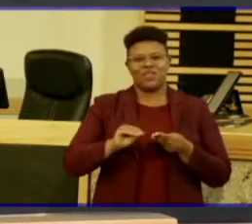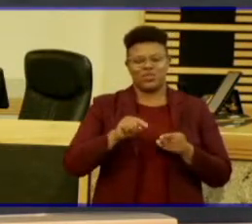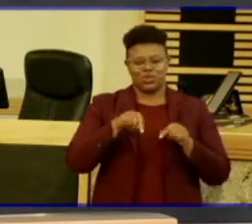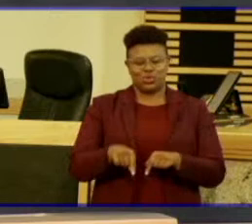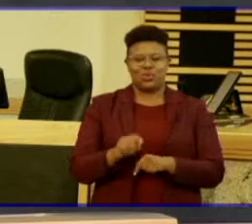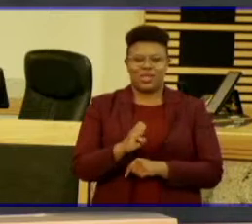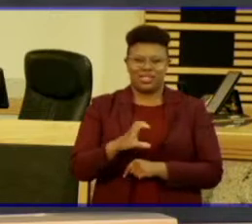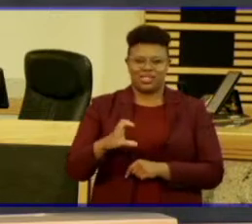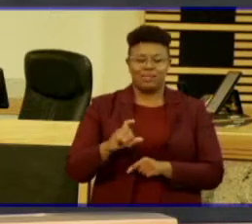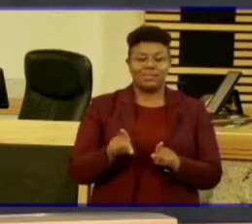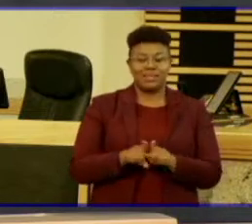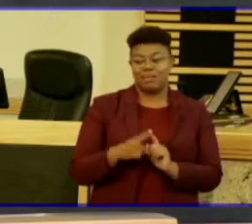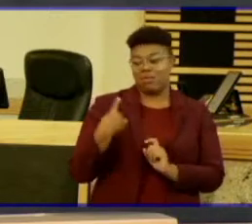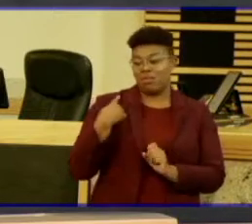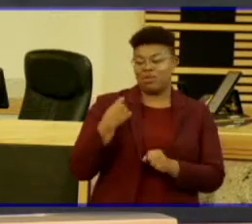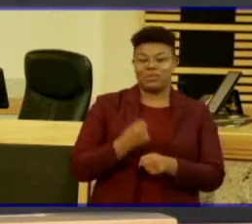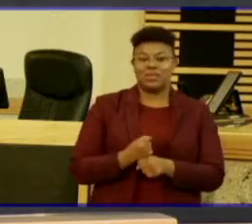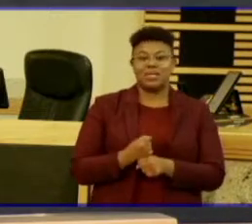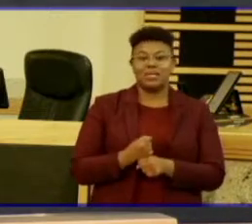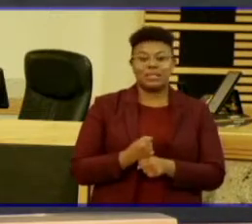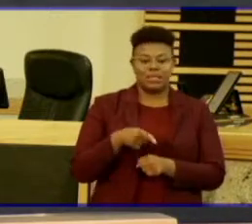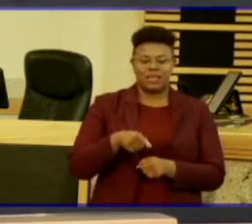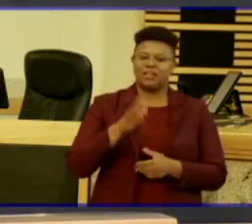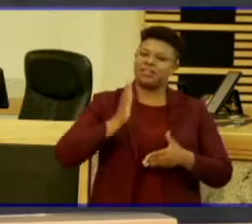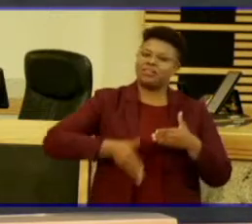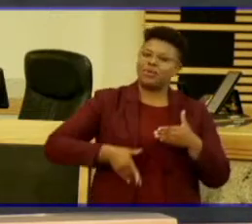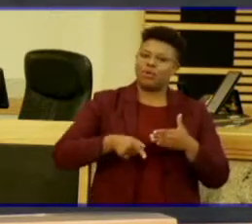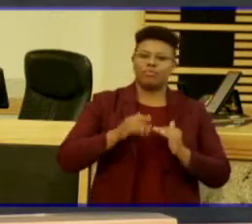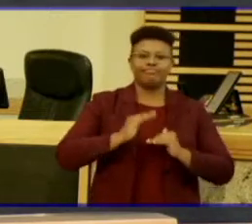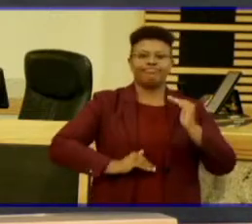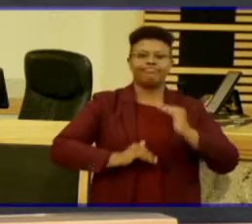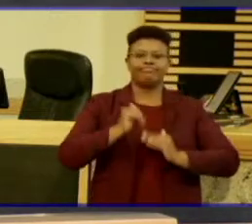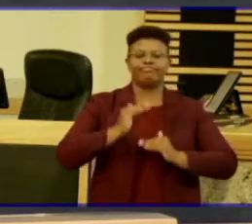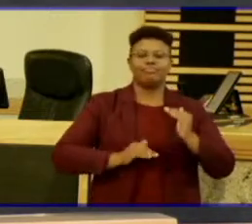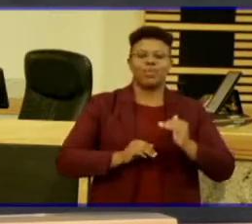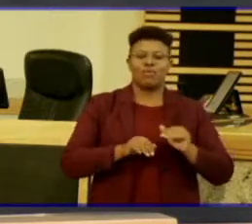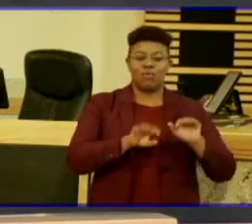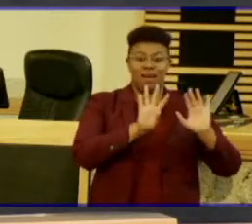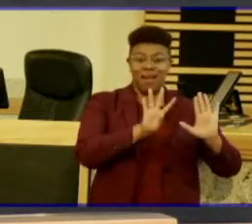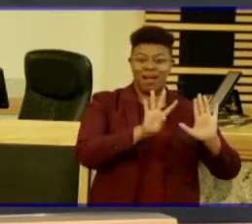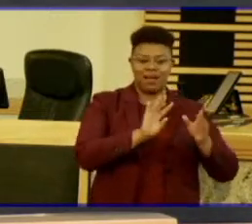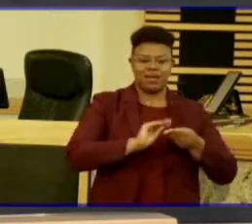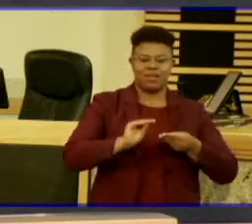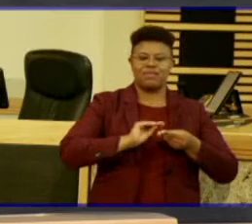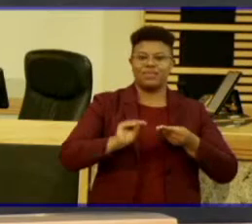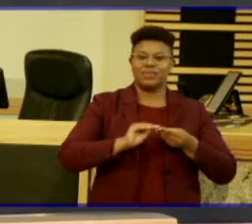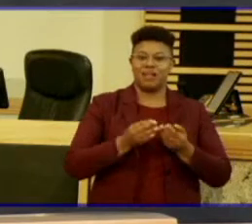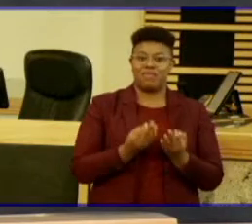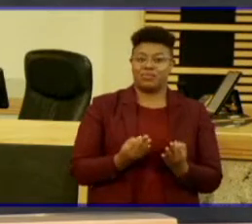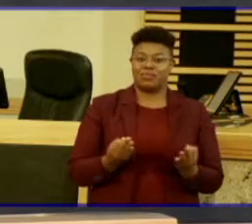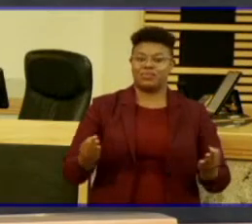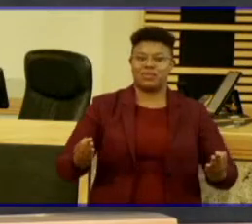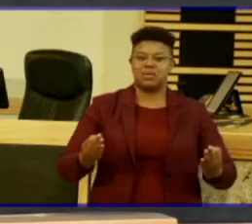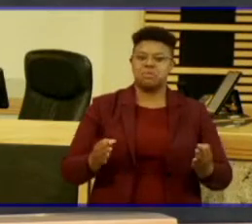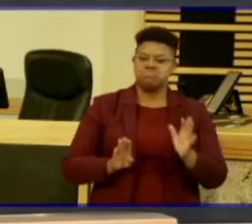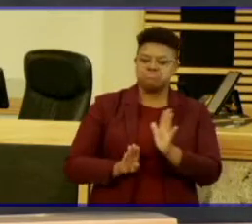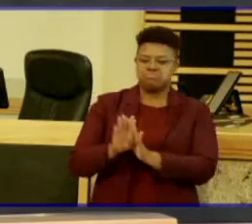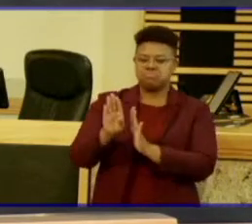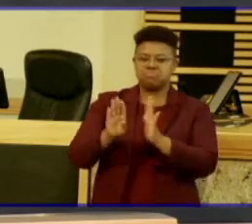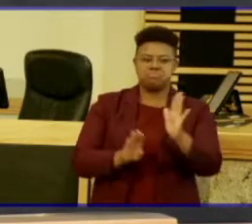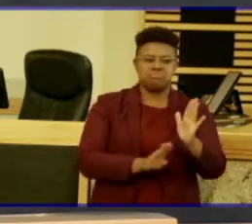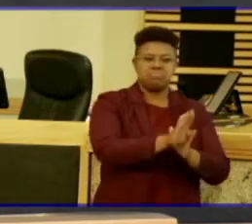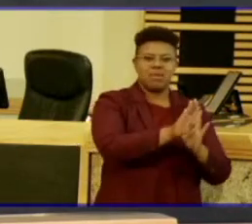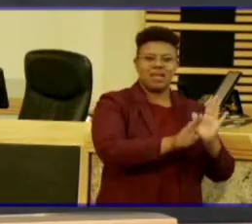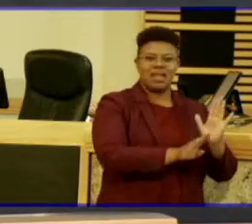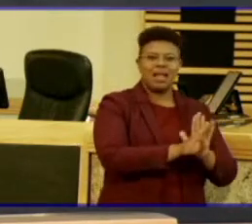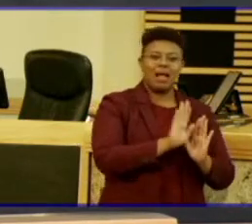the last year, the East London SEZ completed the construction of 9 investor facilities and the expansion of 3